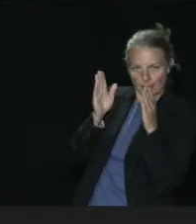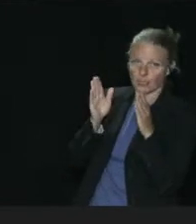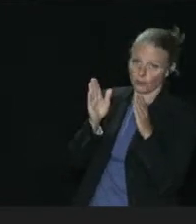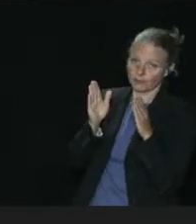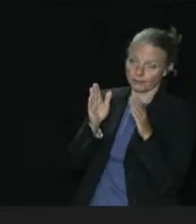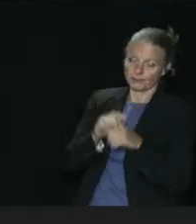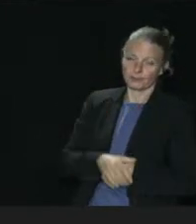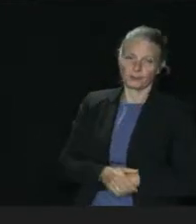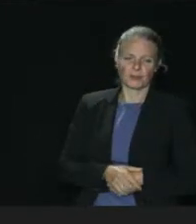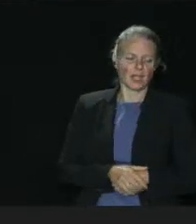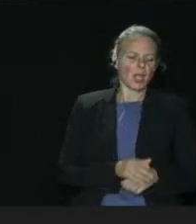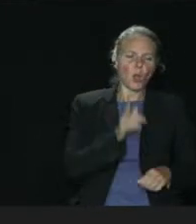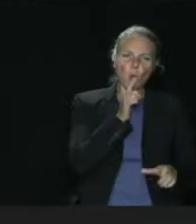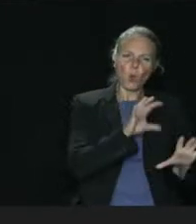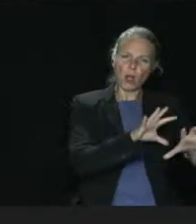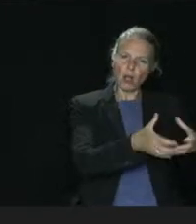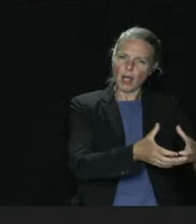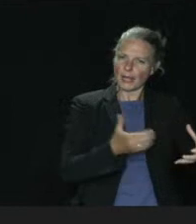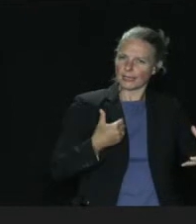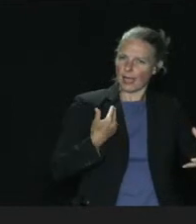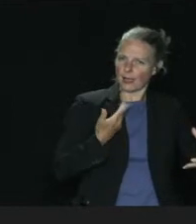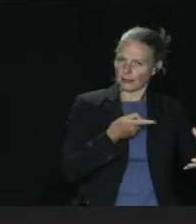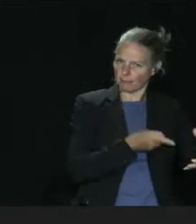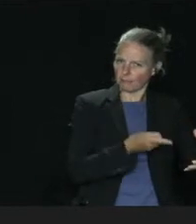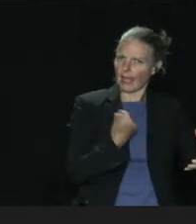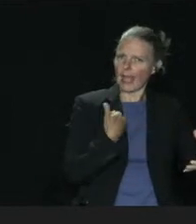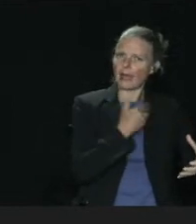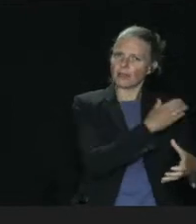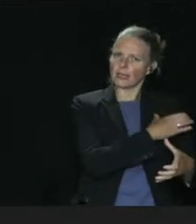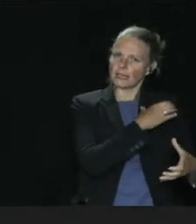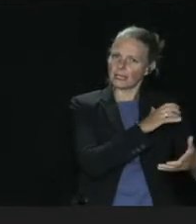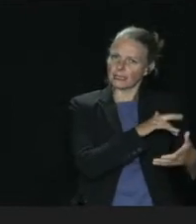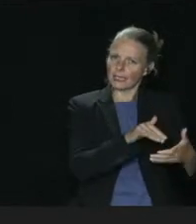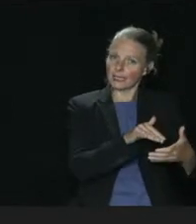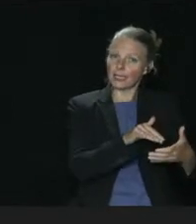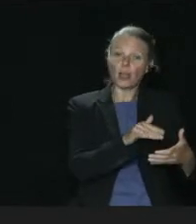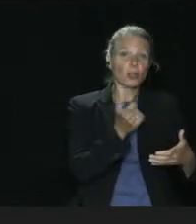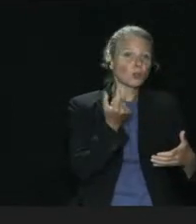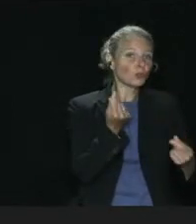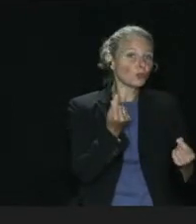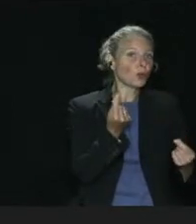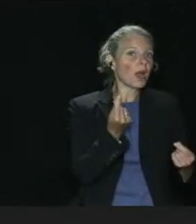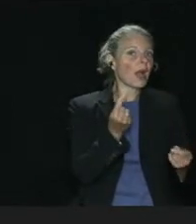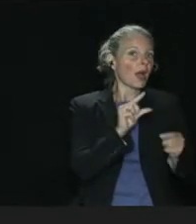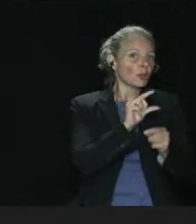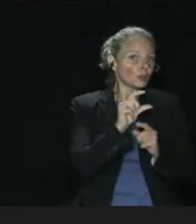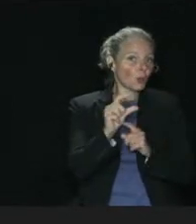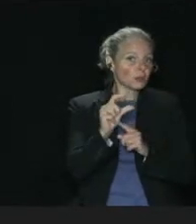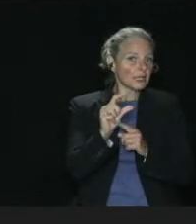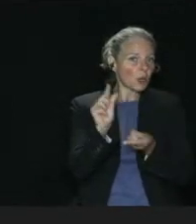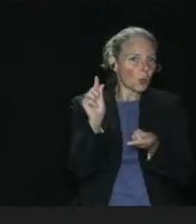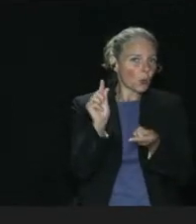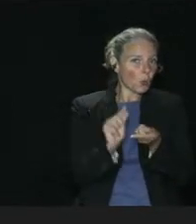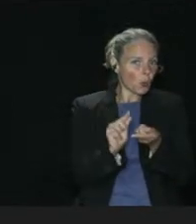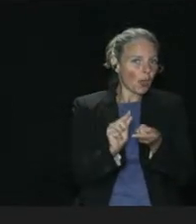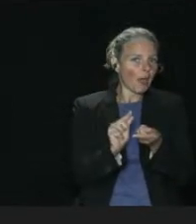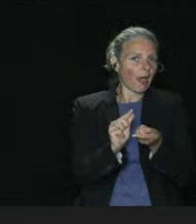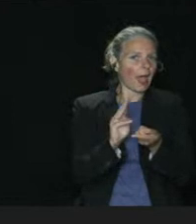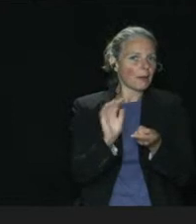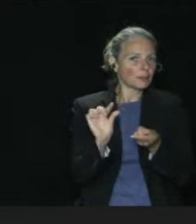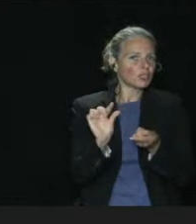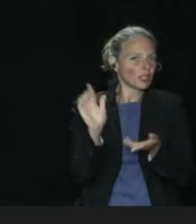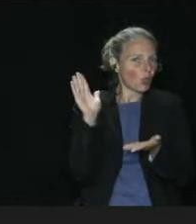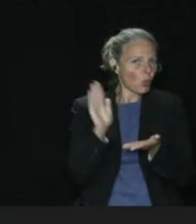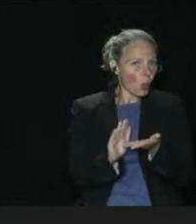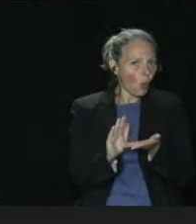there's clinical trials using lower doses as well. So we'll have to also see what happens in